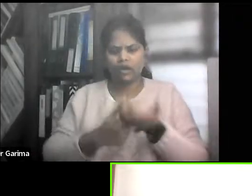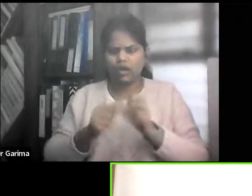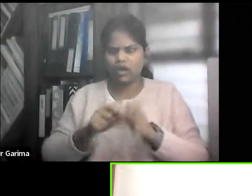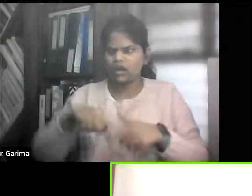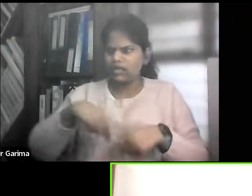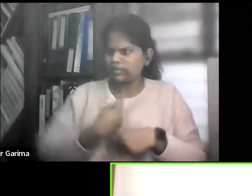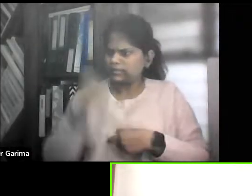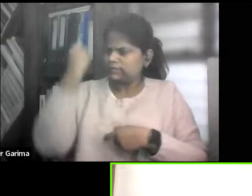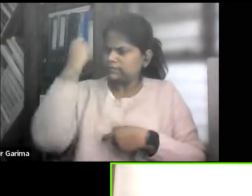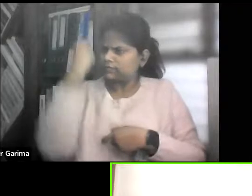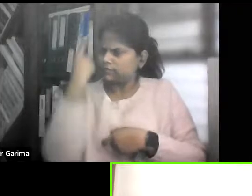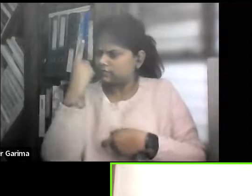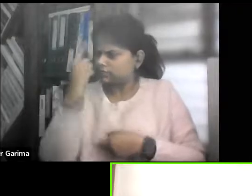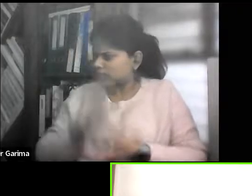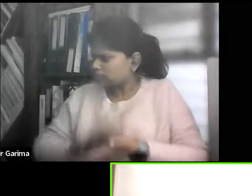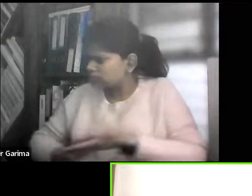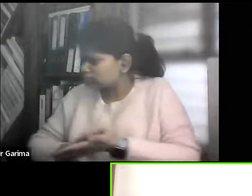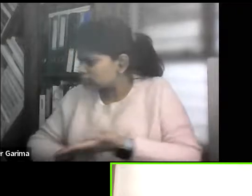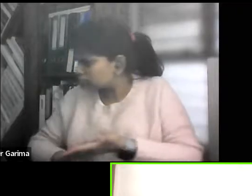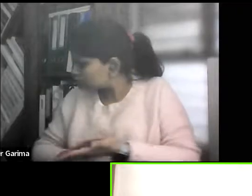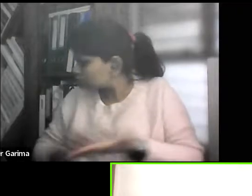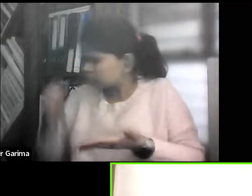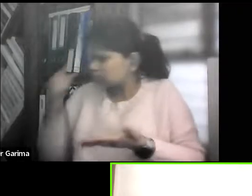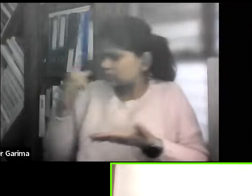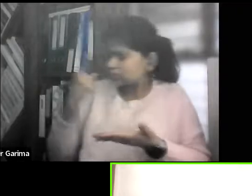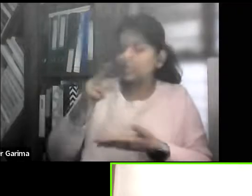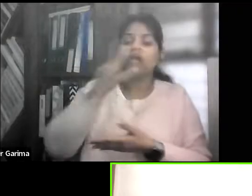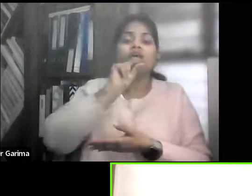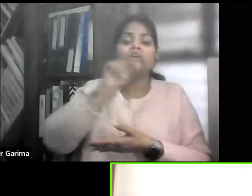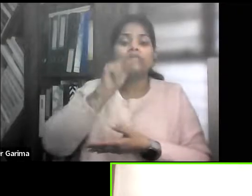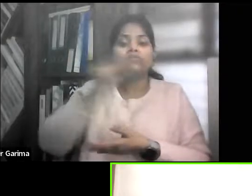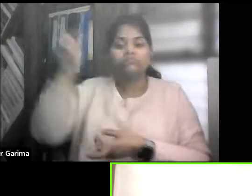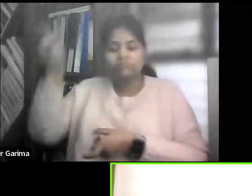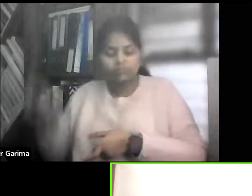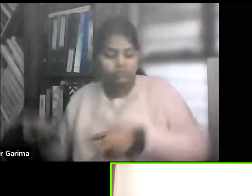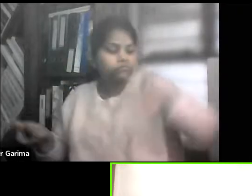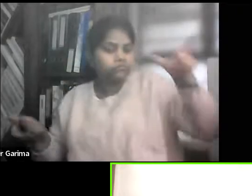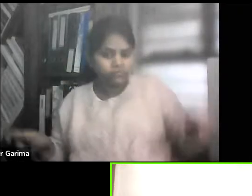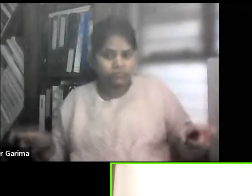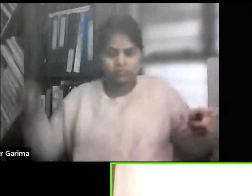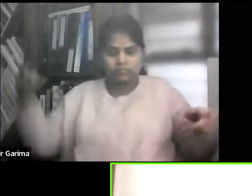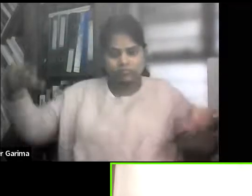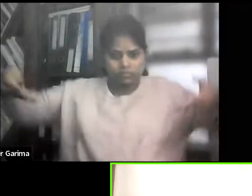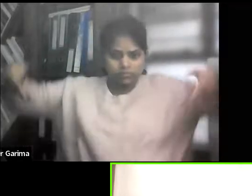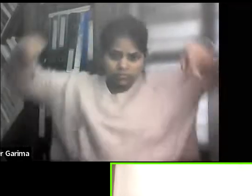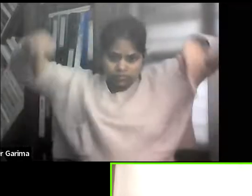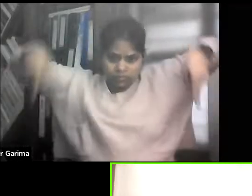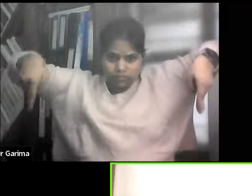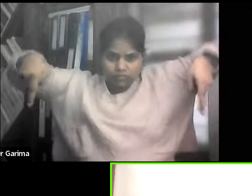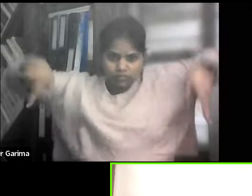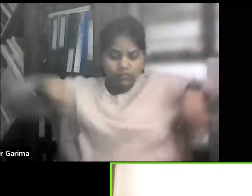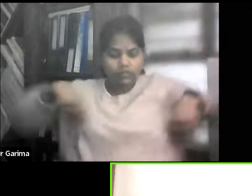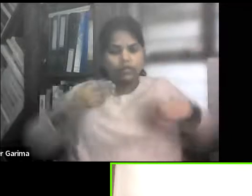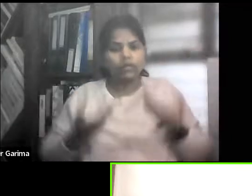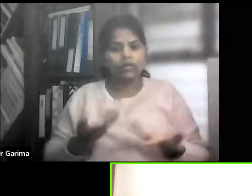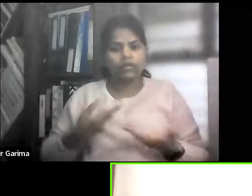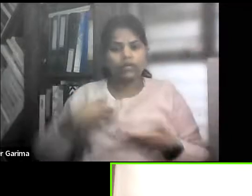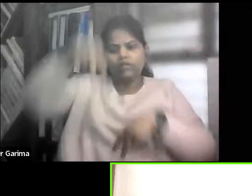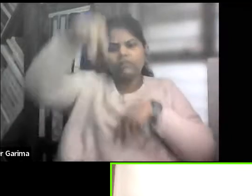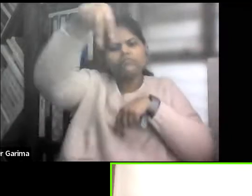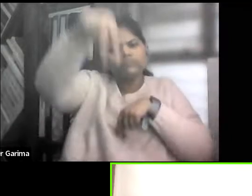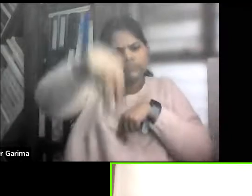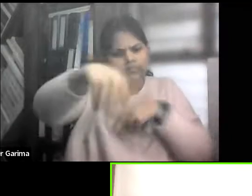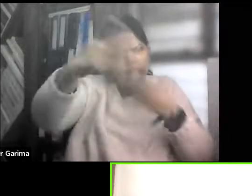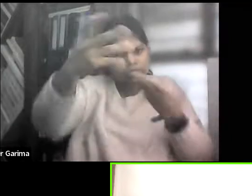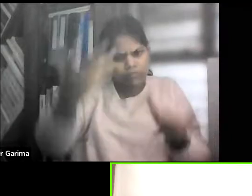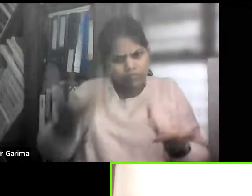space, speakers must be arranged on either side of the stage in a manner that sound waves cluster in front or behind their